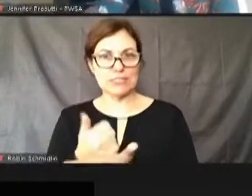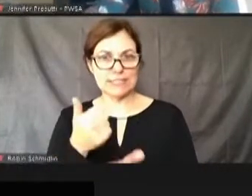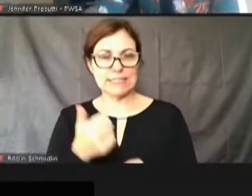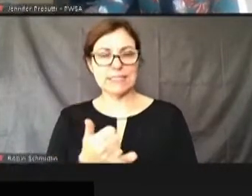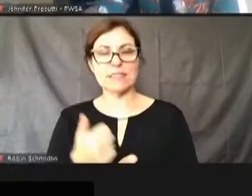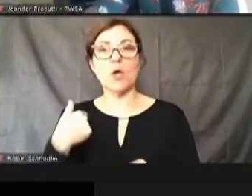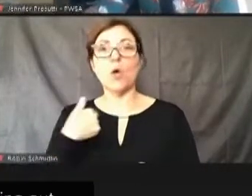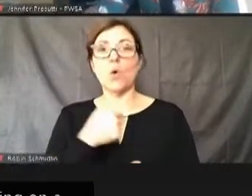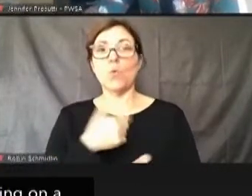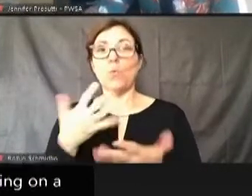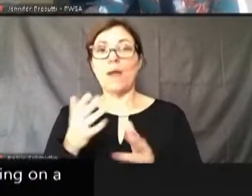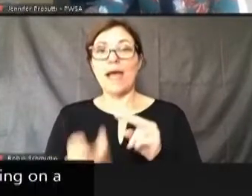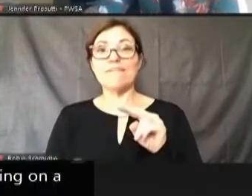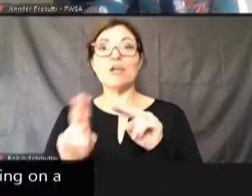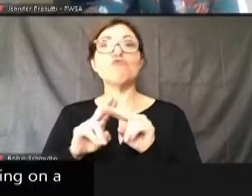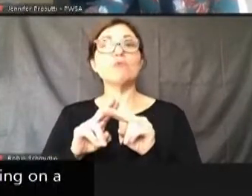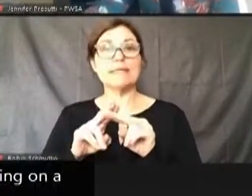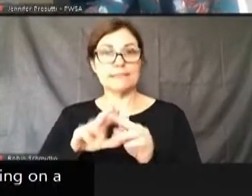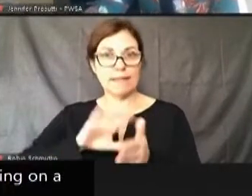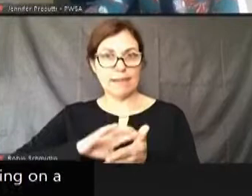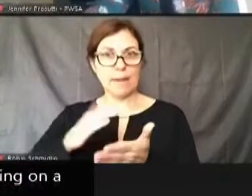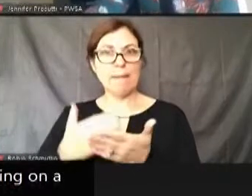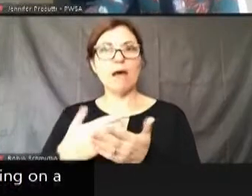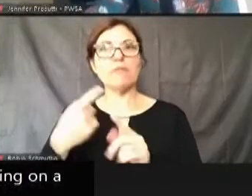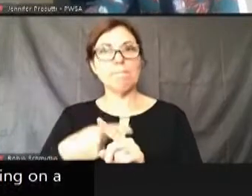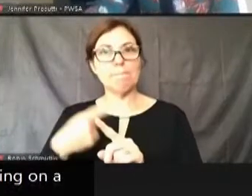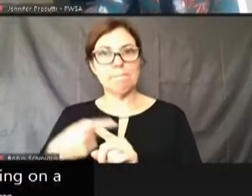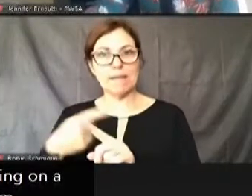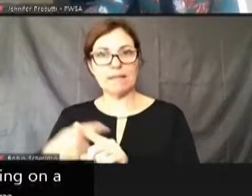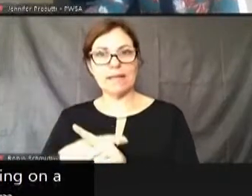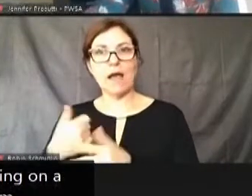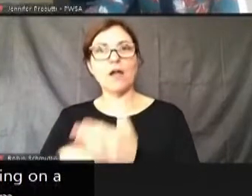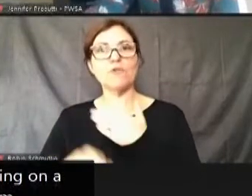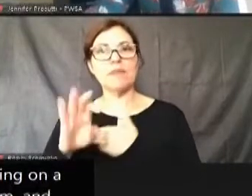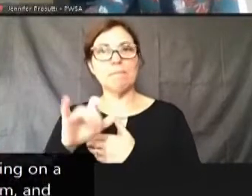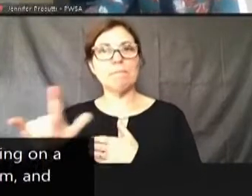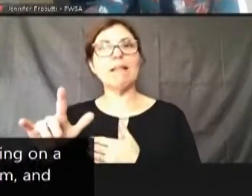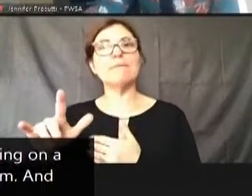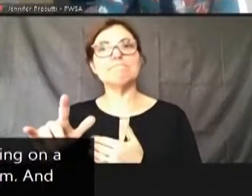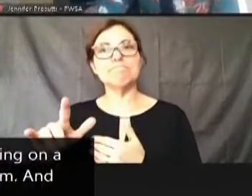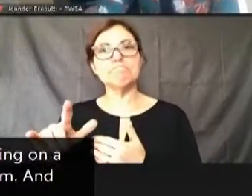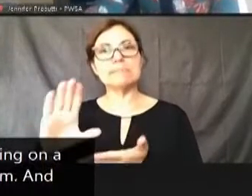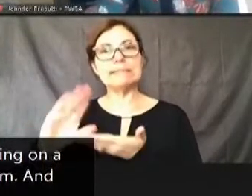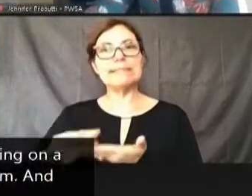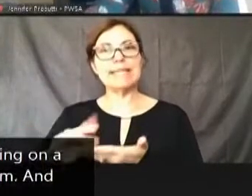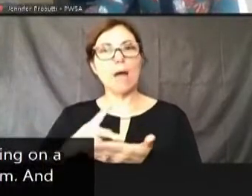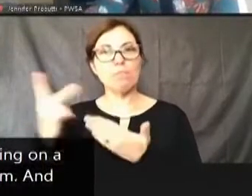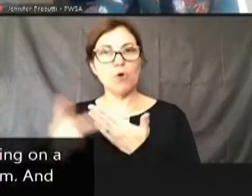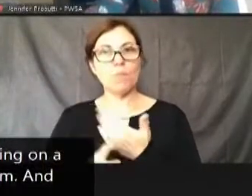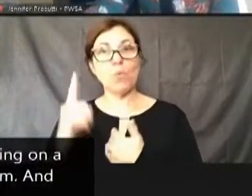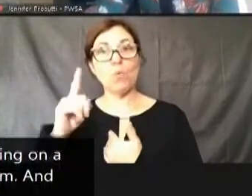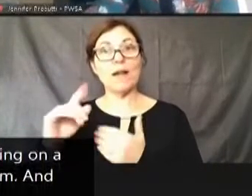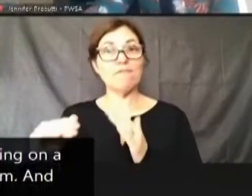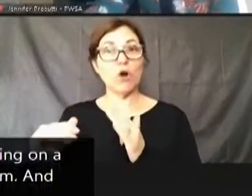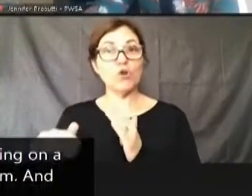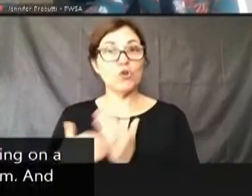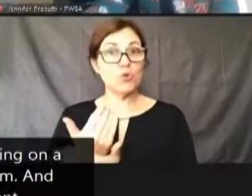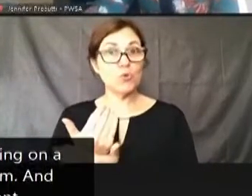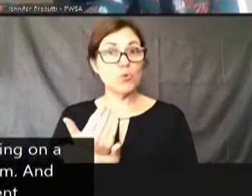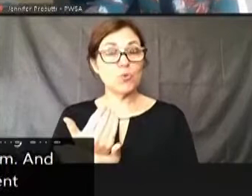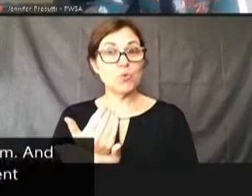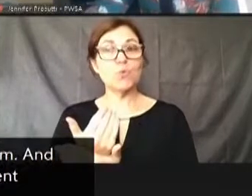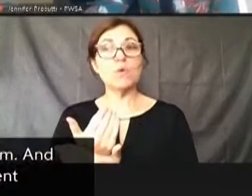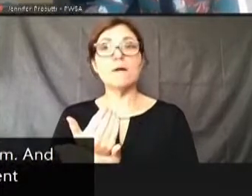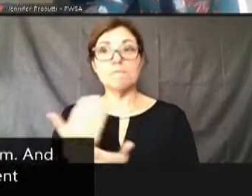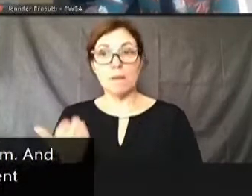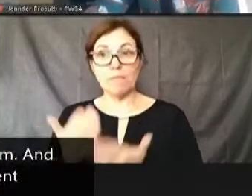we're giving on a monthly basis under the bill discount program. And one of the newer offerings are our flexible payment arrangements. And we'll go